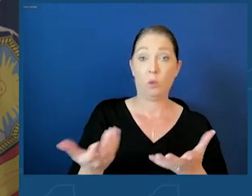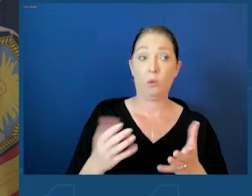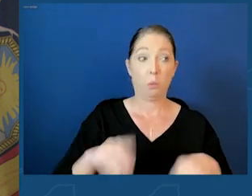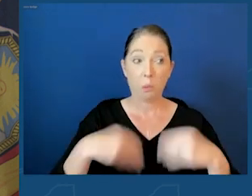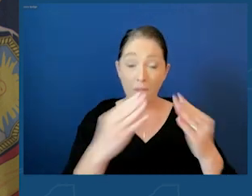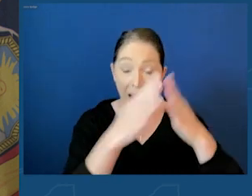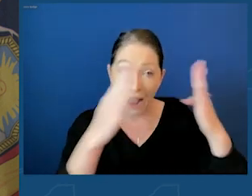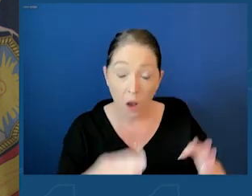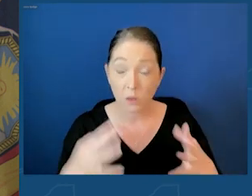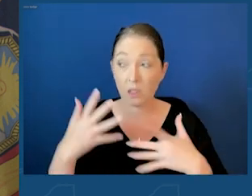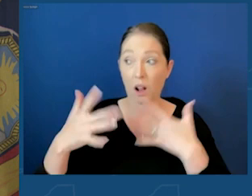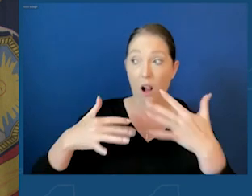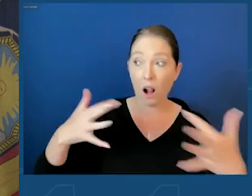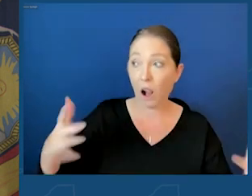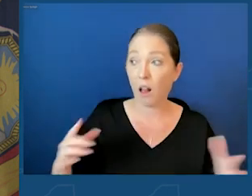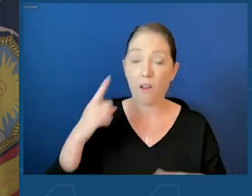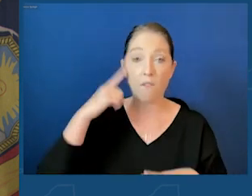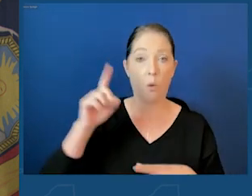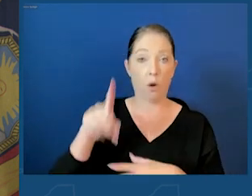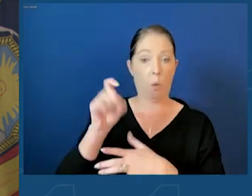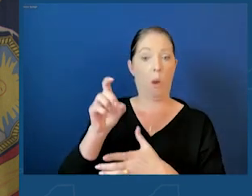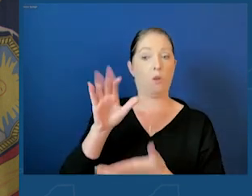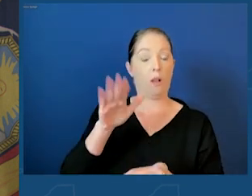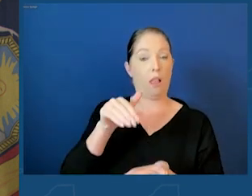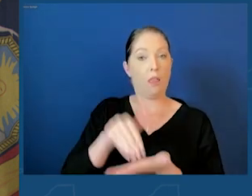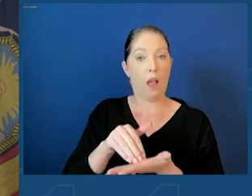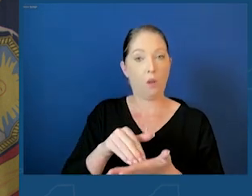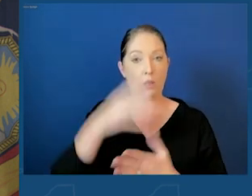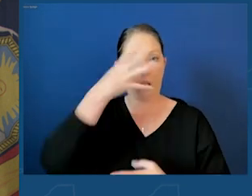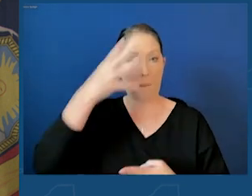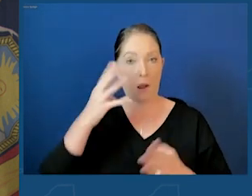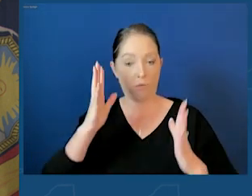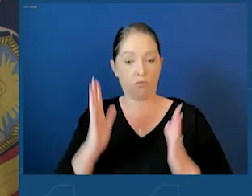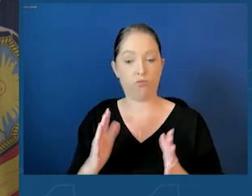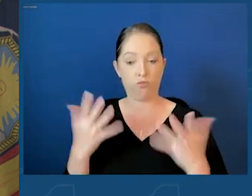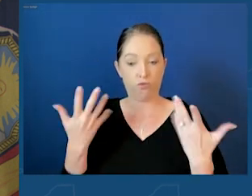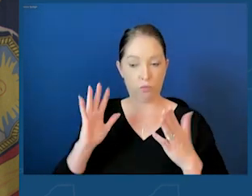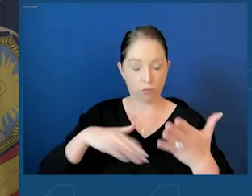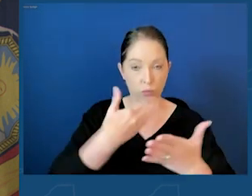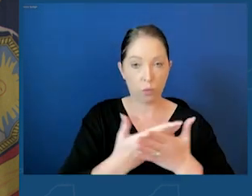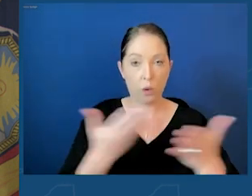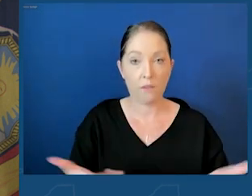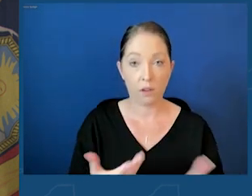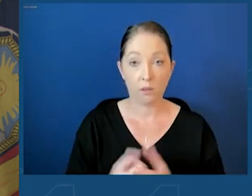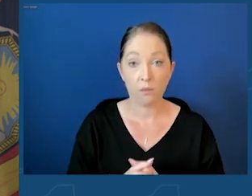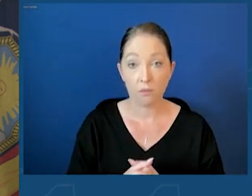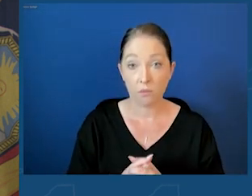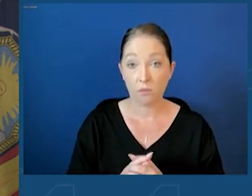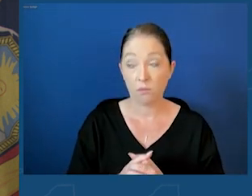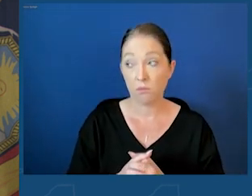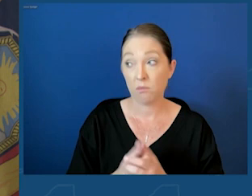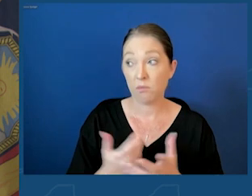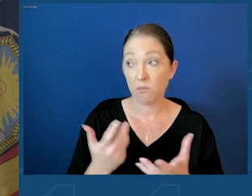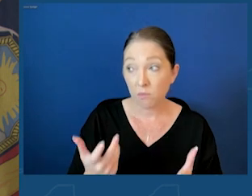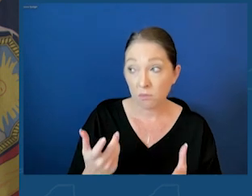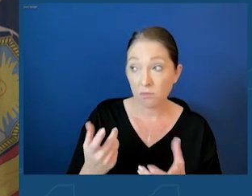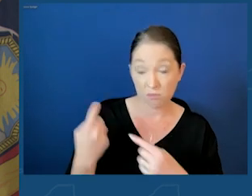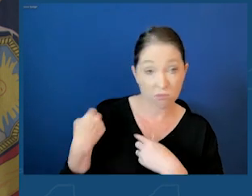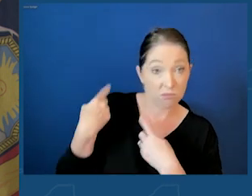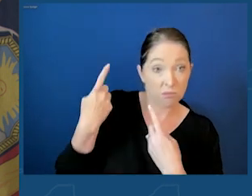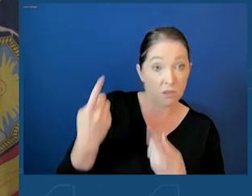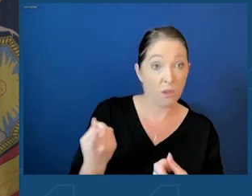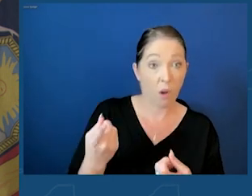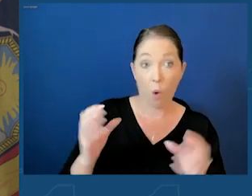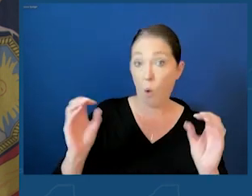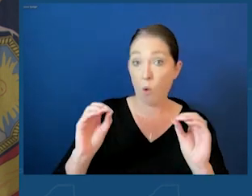already arrived here. The reality is, we've managed thus far without substantive support from